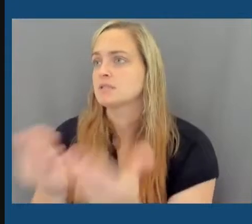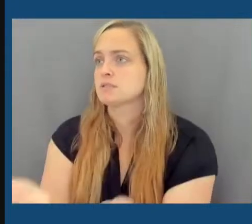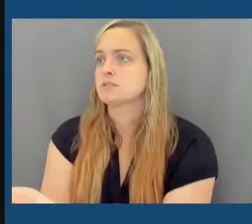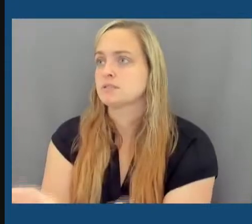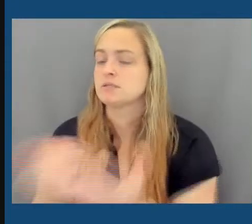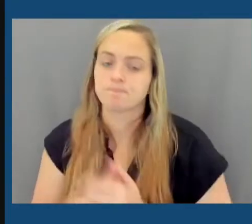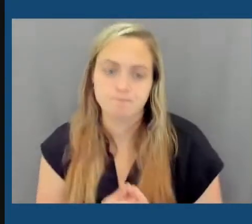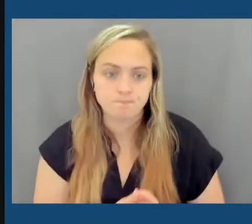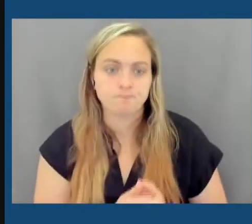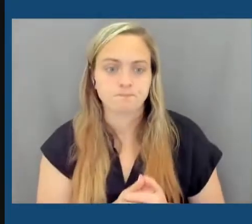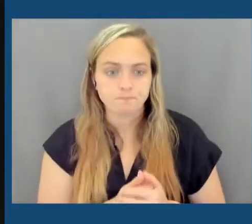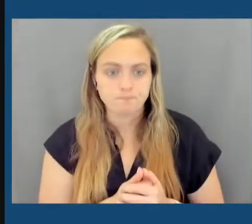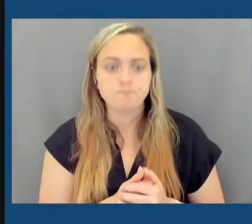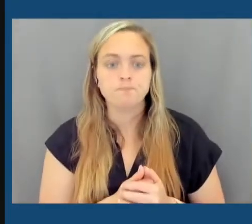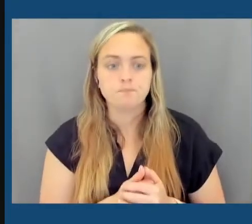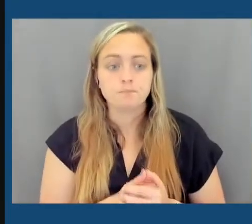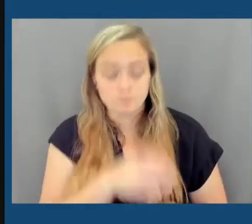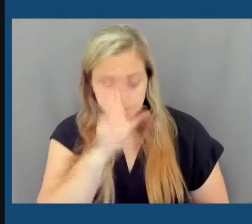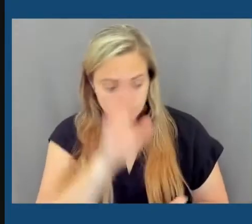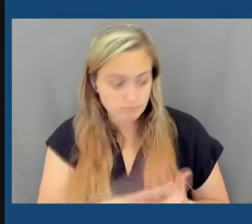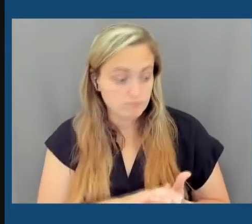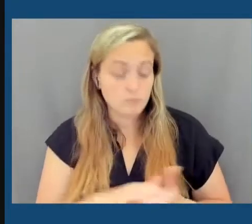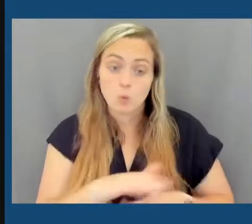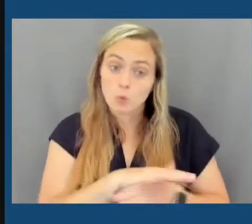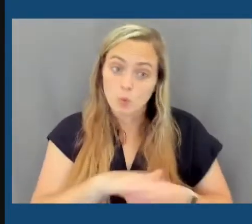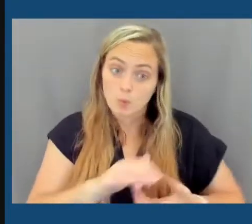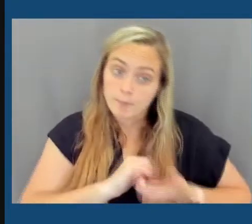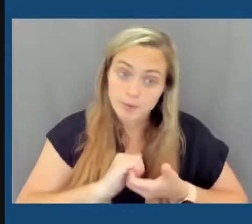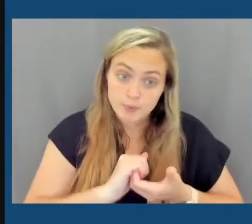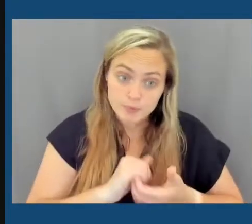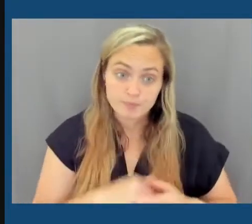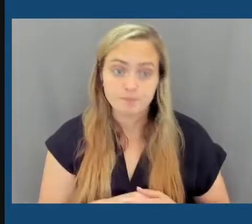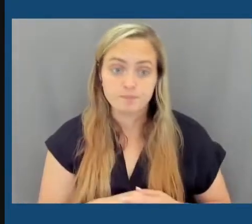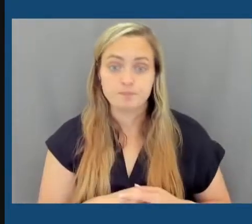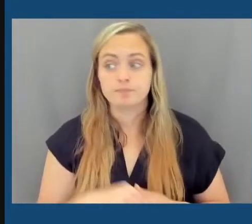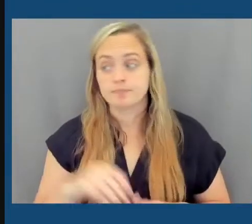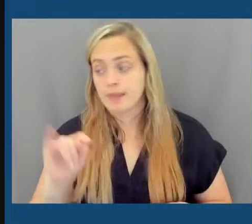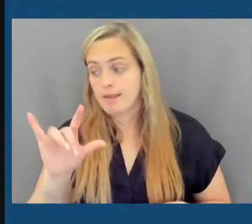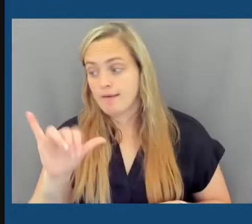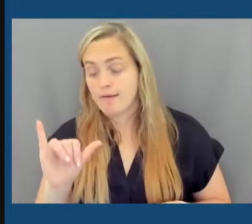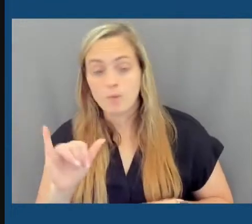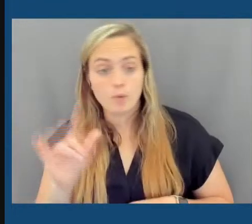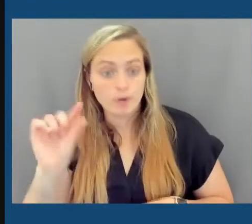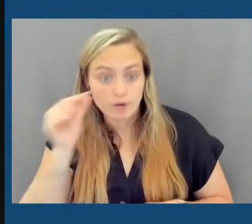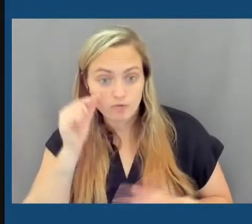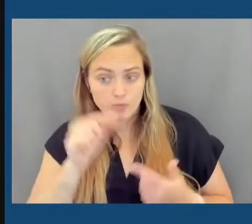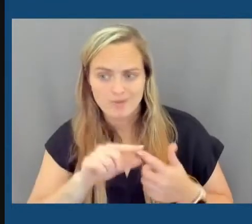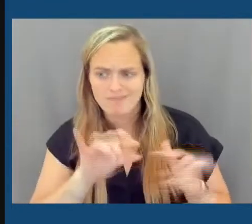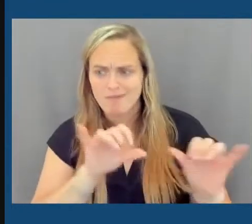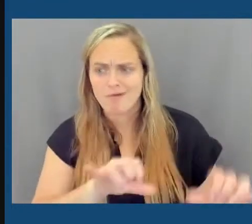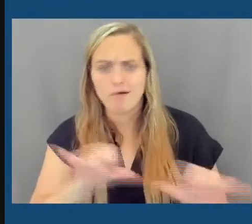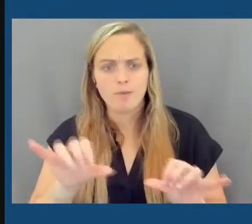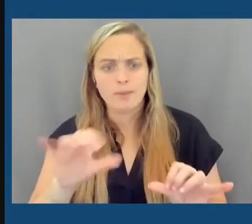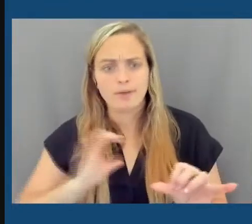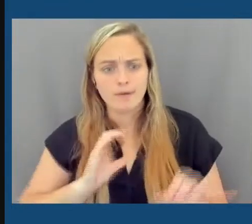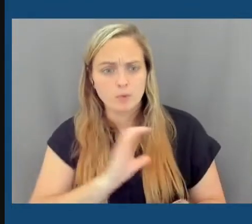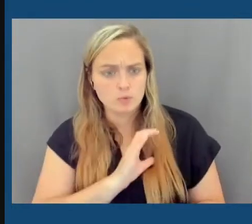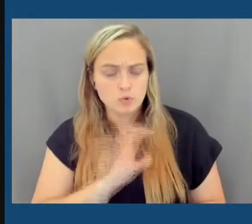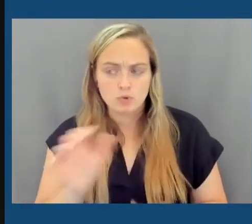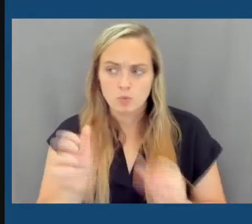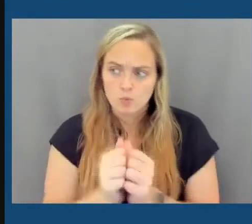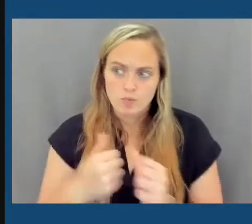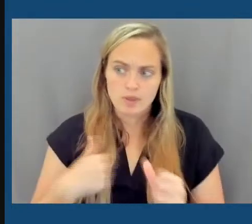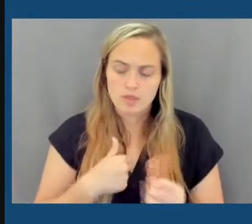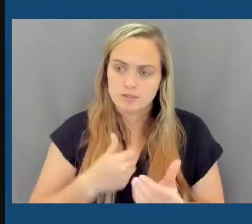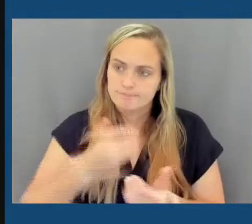had faith in our local partners, in our county government, in our common council. The council has been with us every step of the